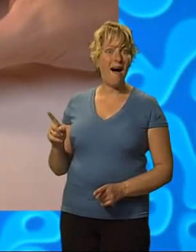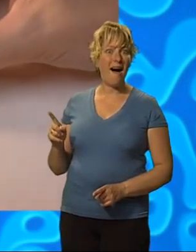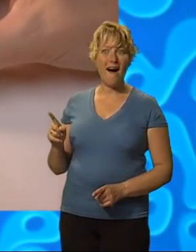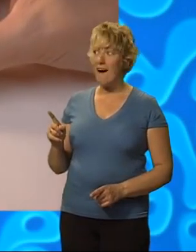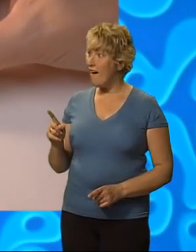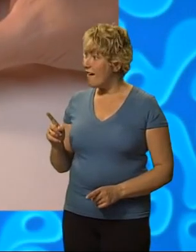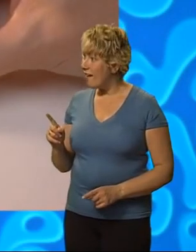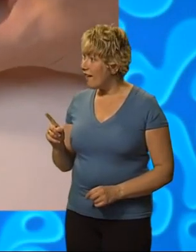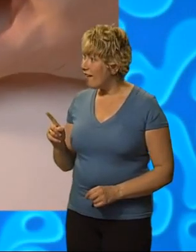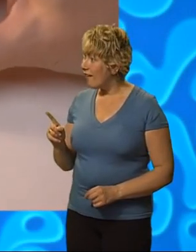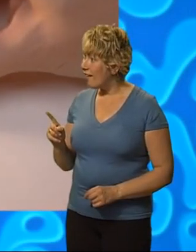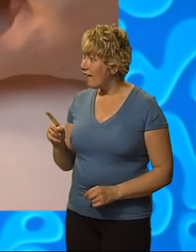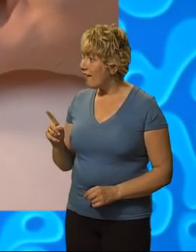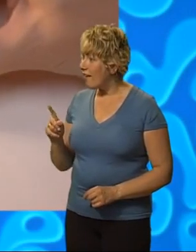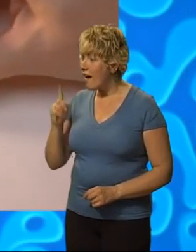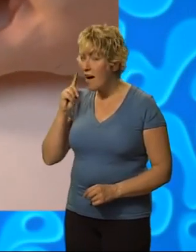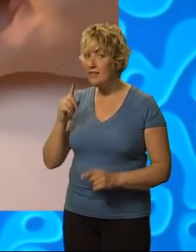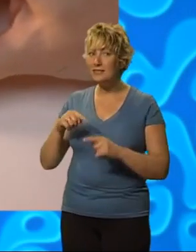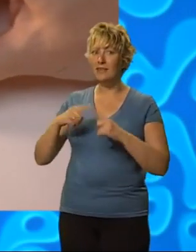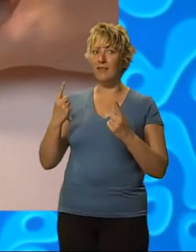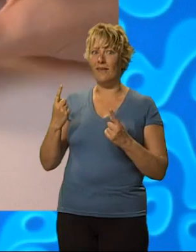Look! See if we can do another one.